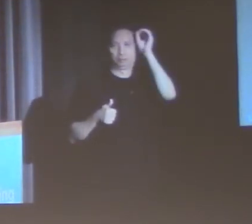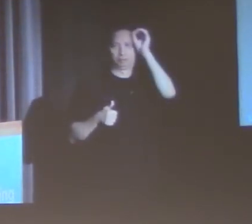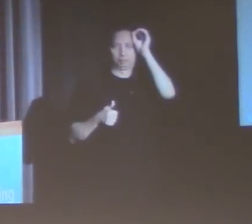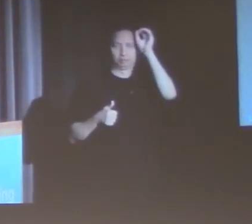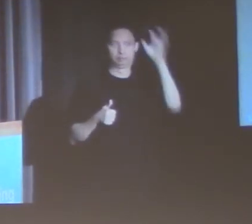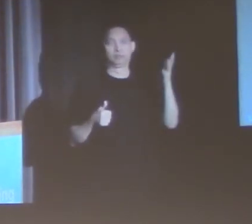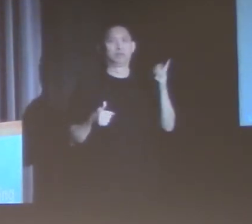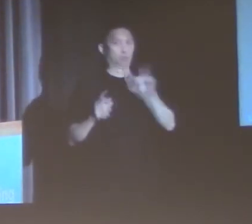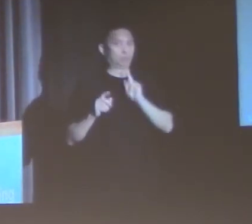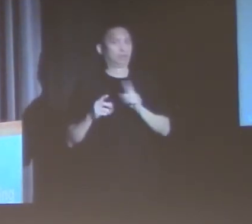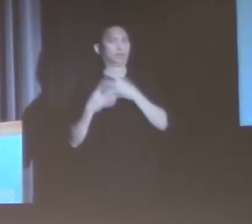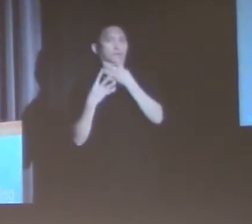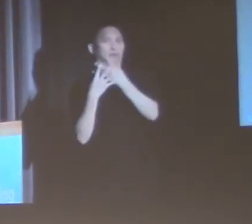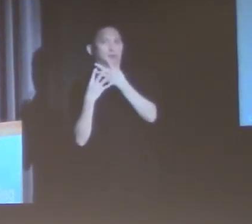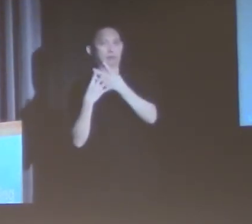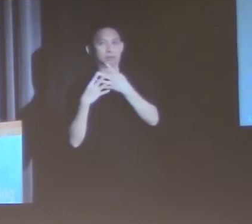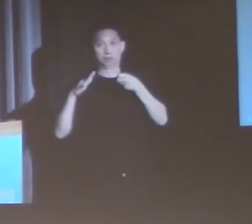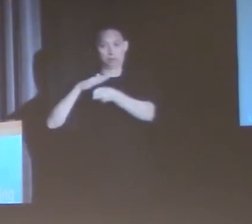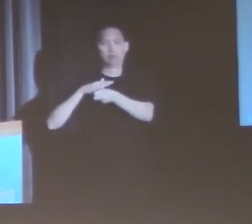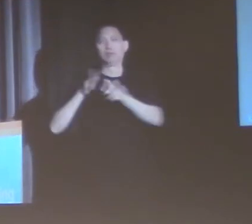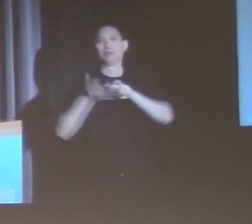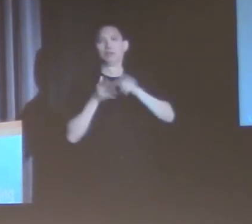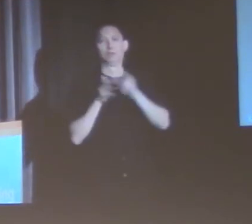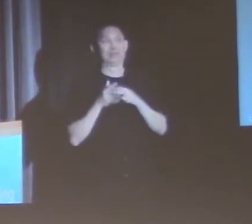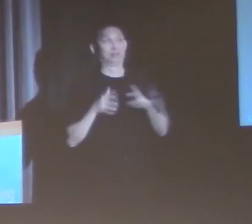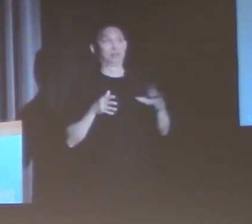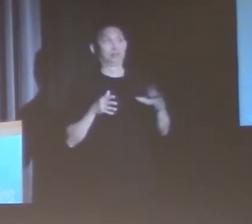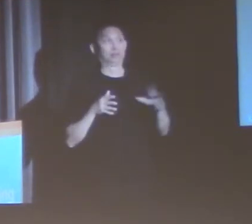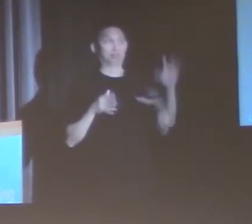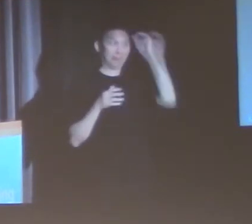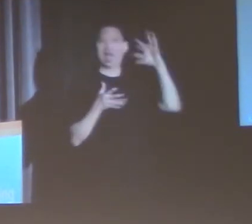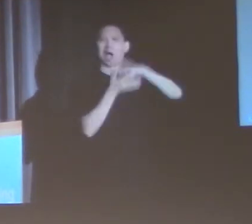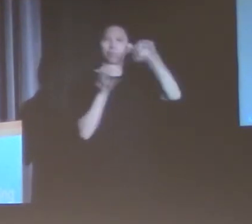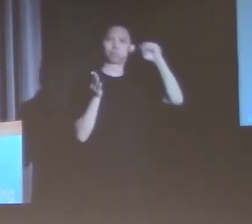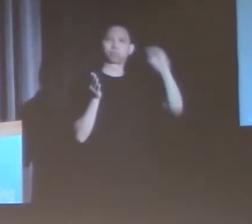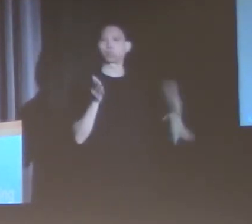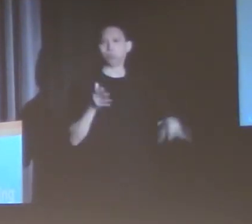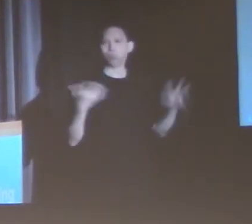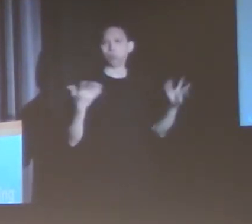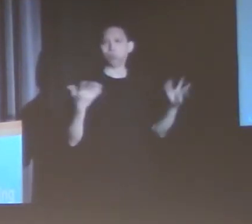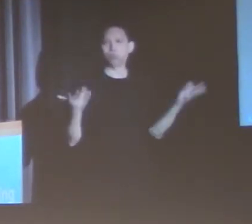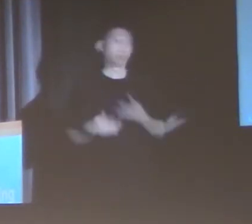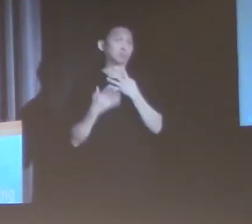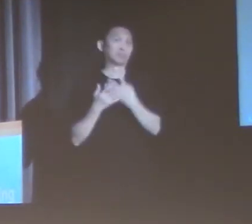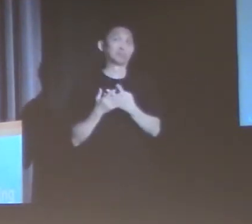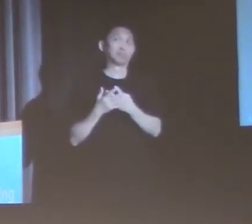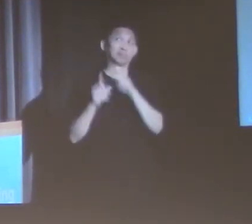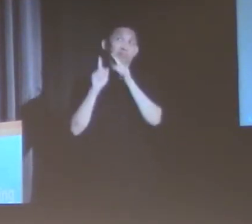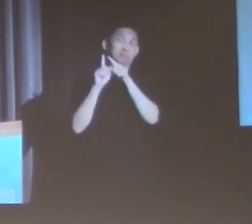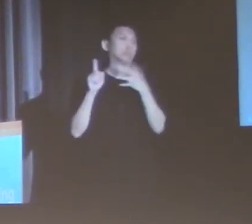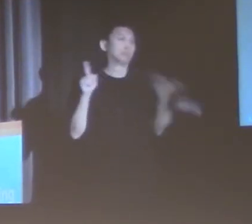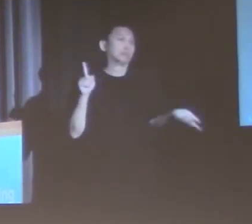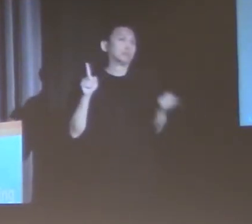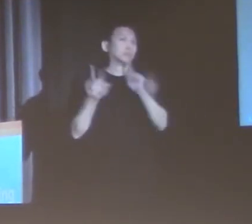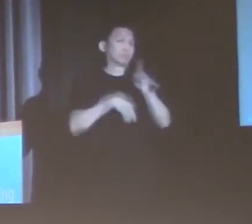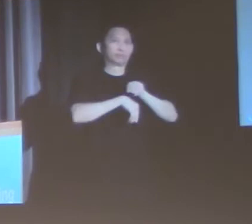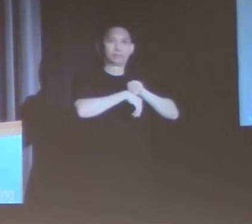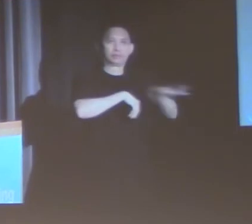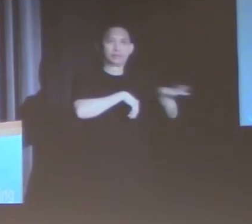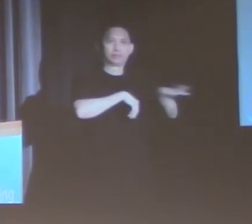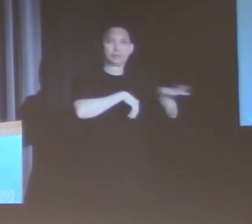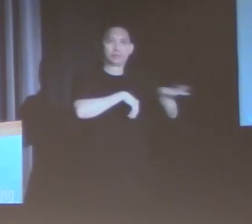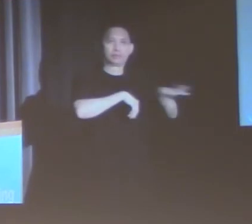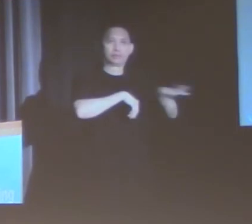voice away. And it's exactly what it's designed to do to folks like Sansón that are lifers in this